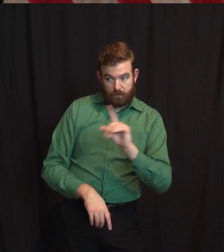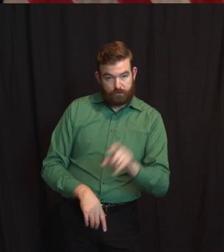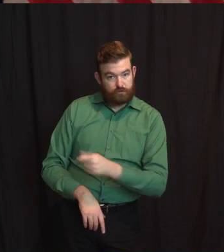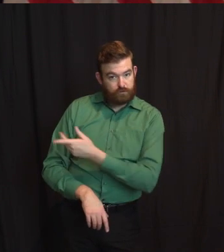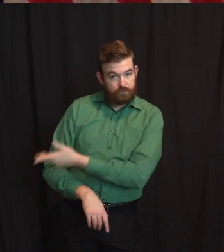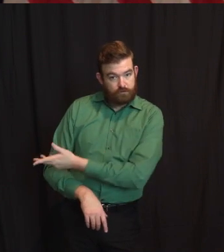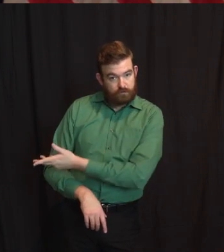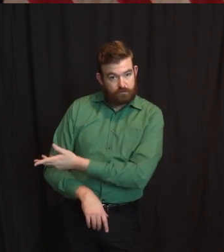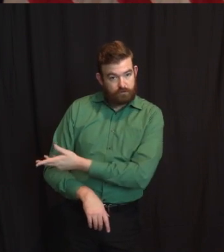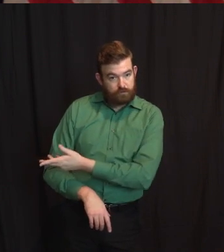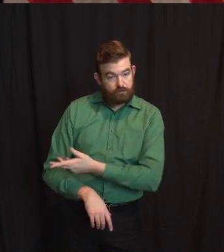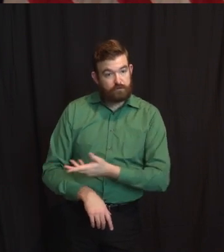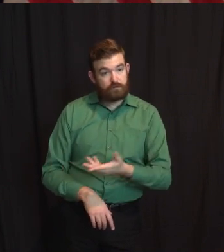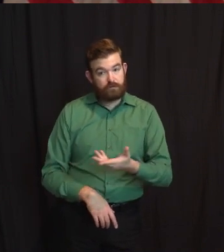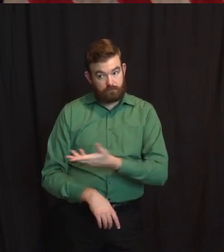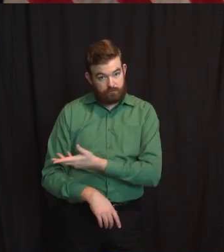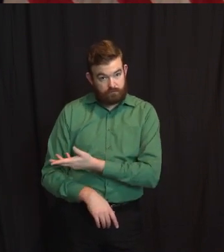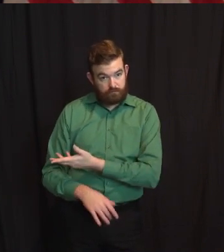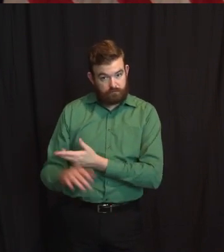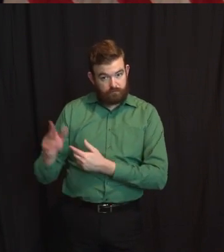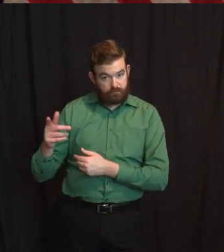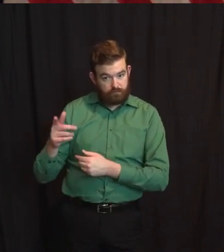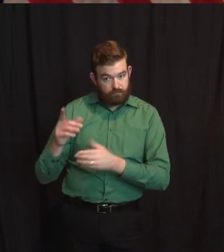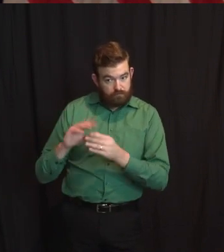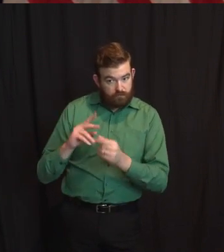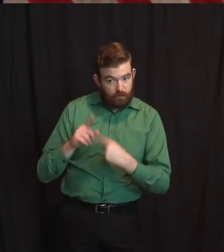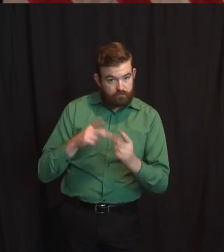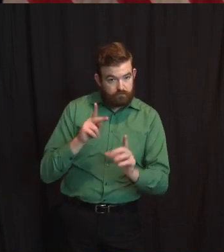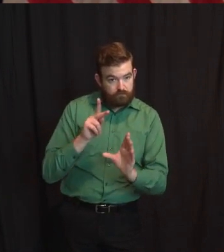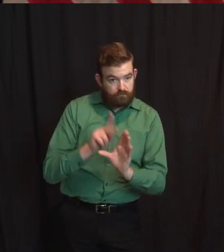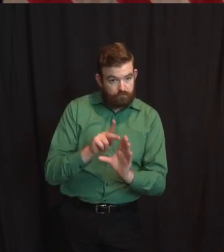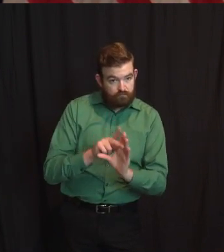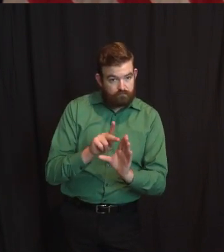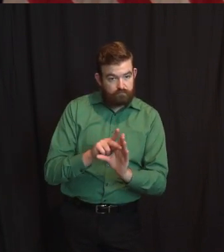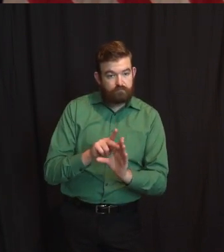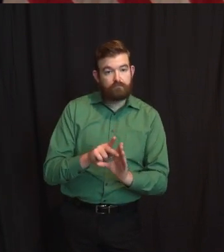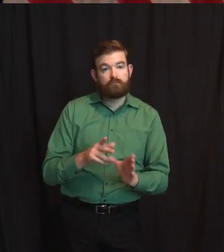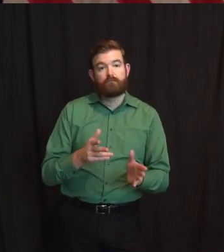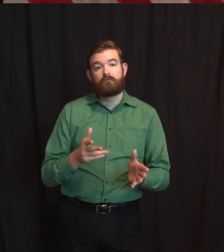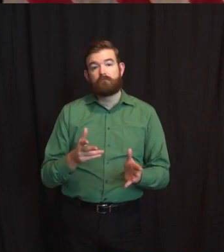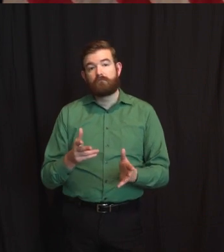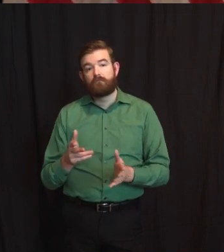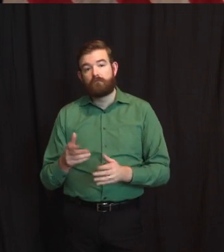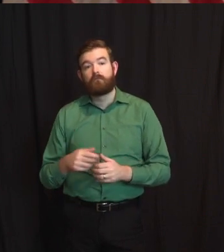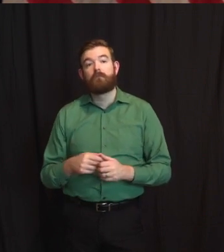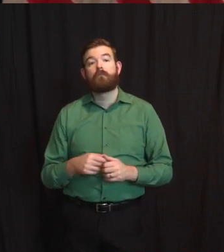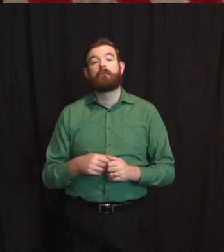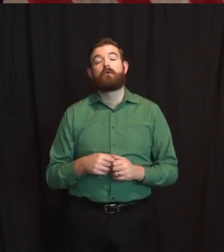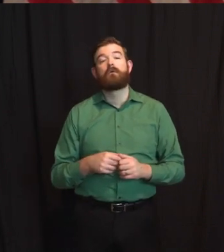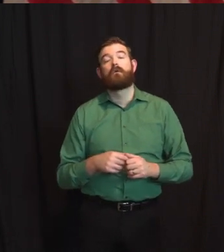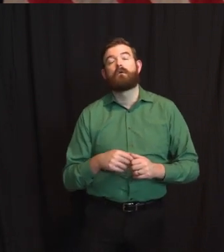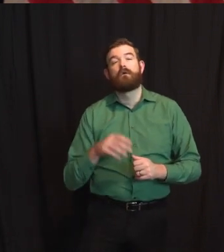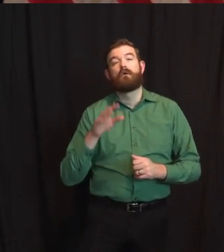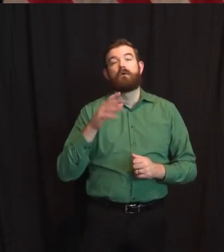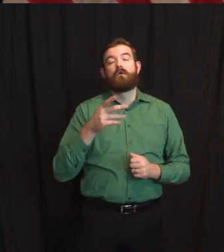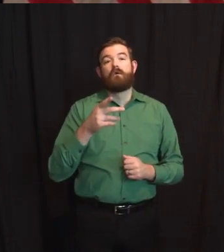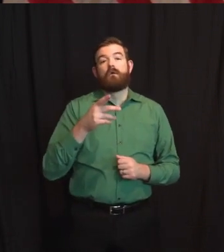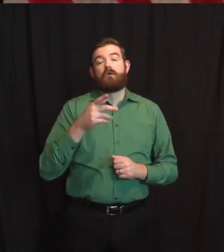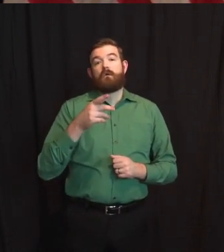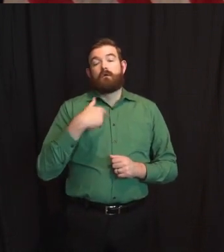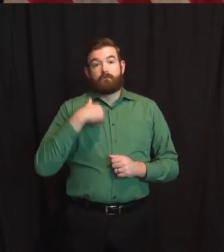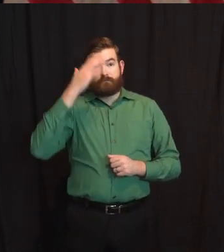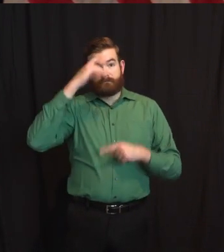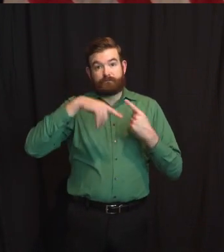Any color at Trenton Psychiatric Hospital? And I don't have plasma donation numbers. Perhaps you